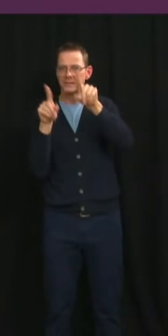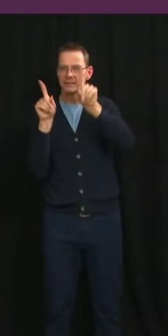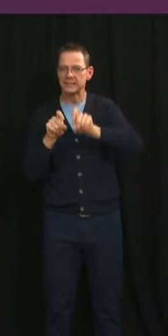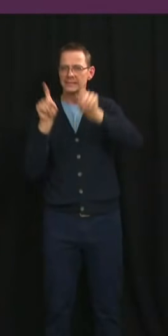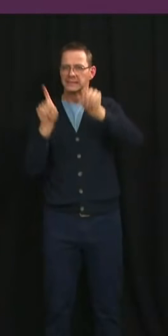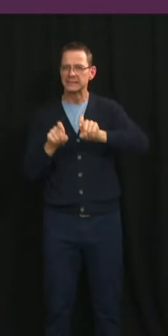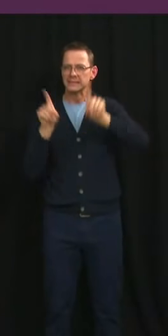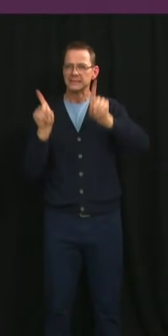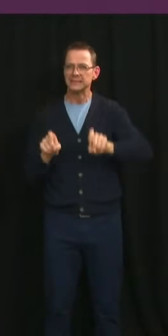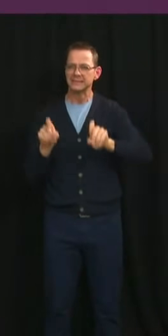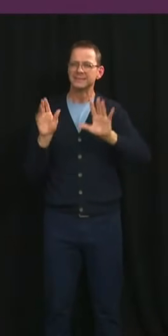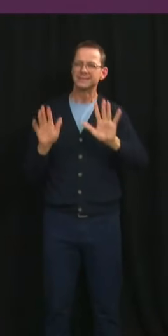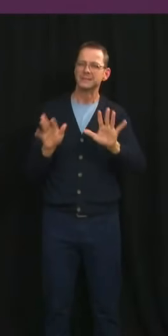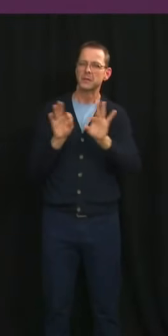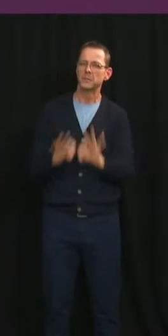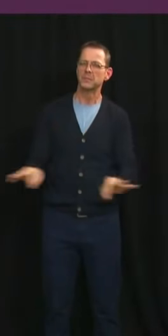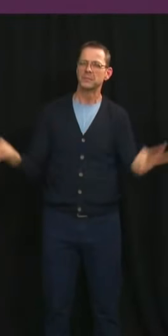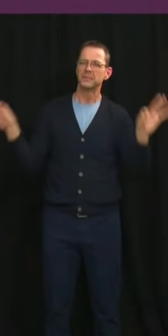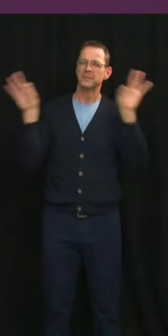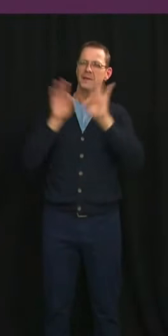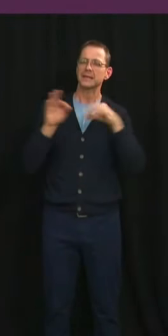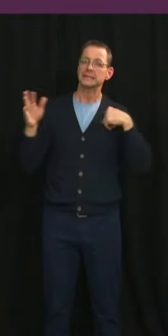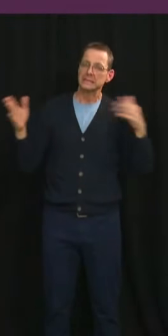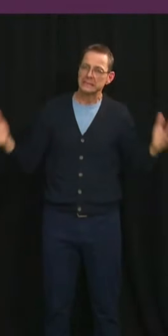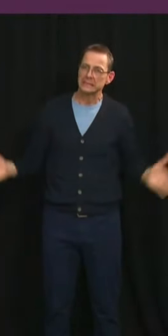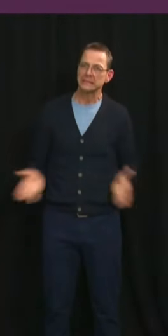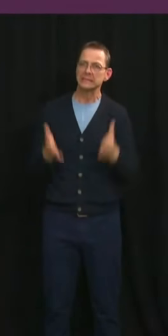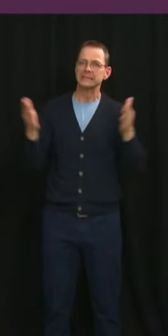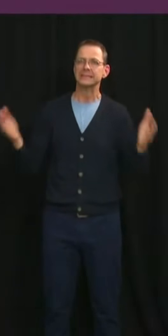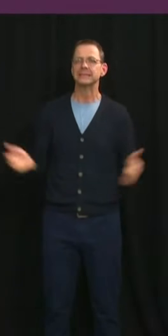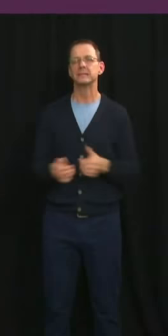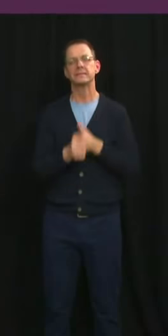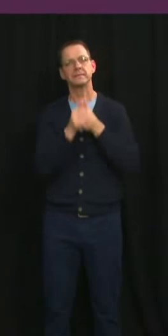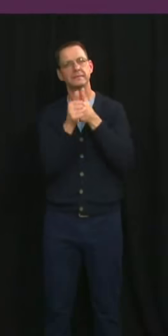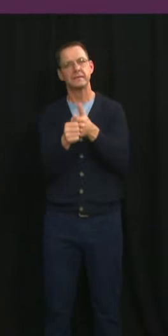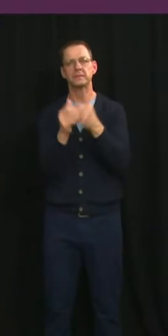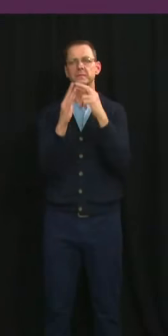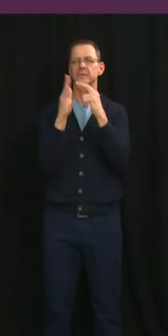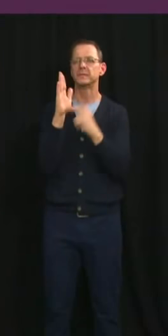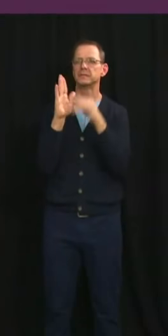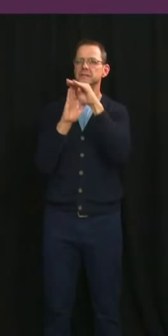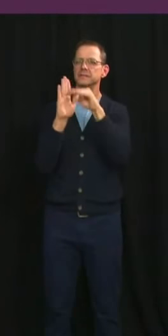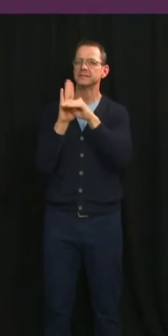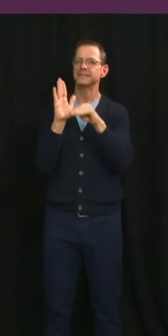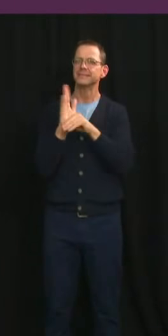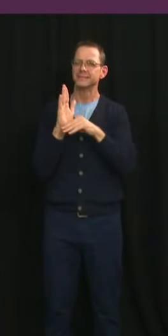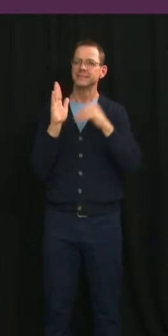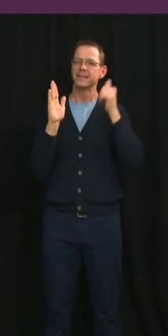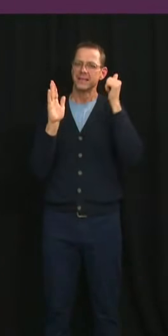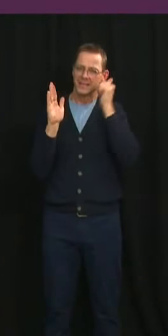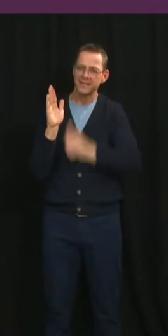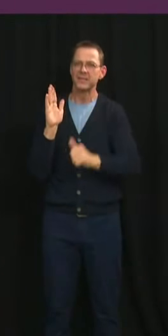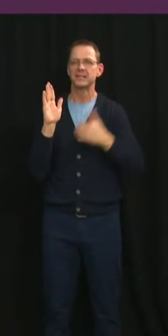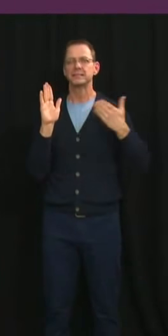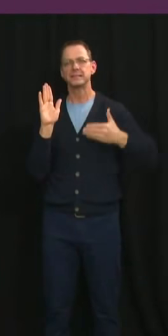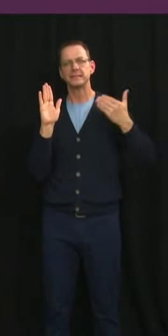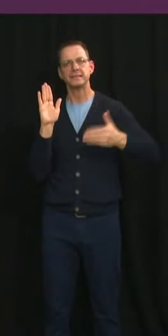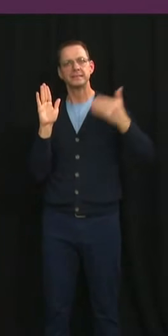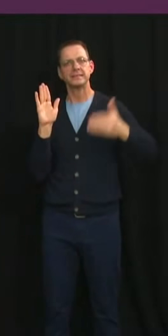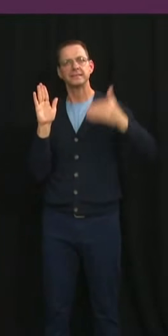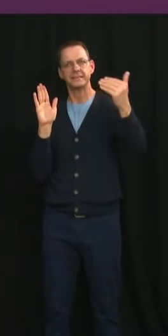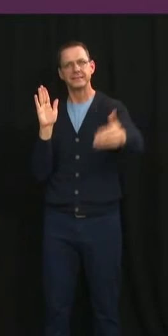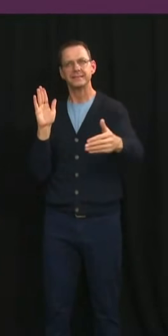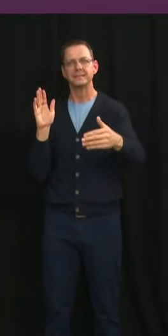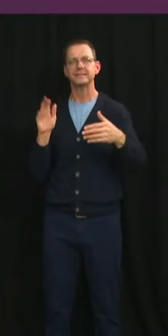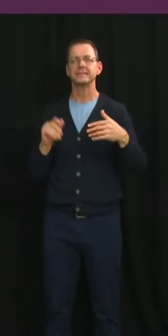measures every single day, because what we can learn from this outbreak is that if we waited until there was a notification of a variant in a particular